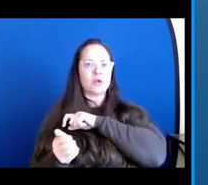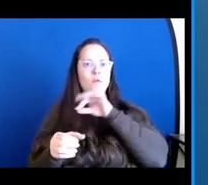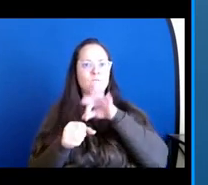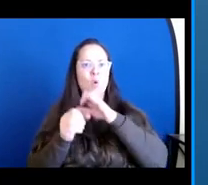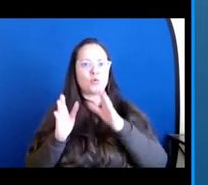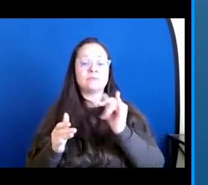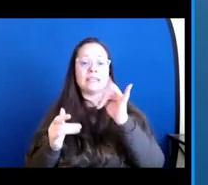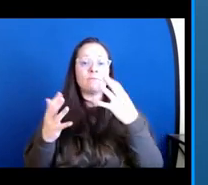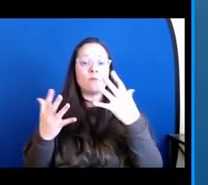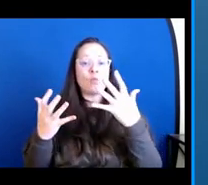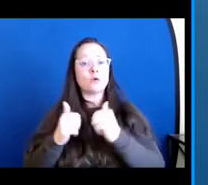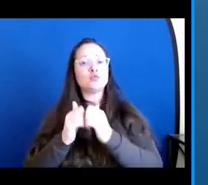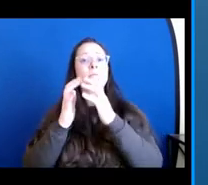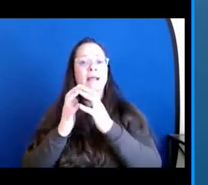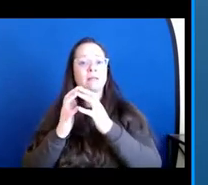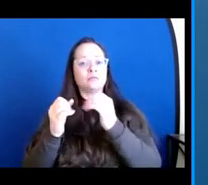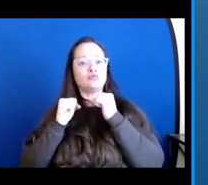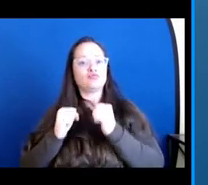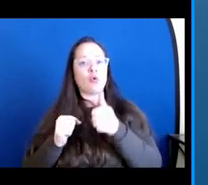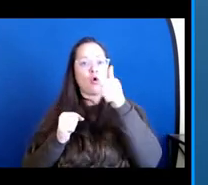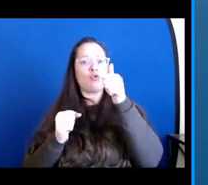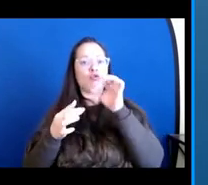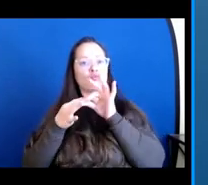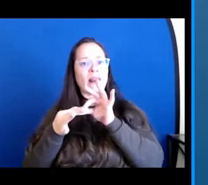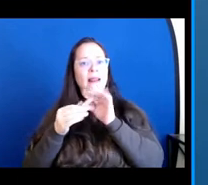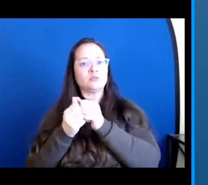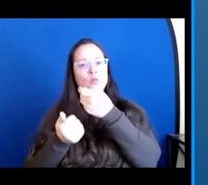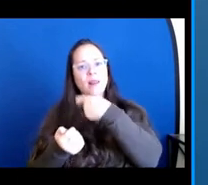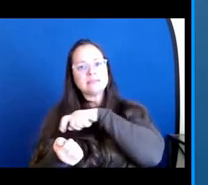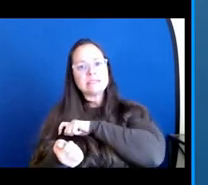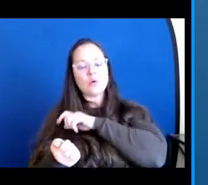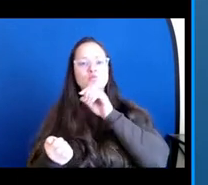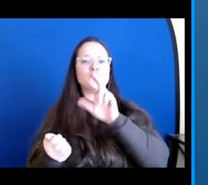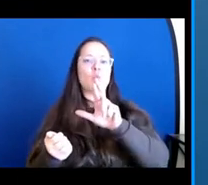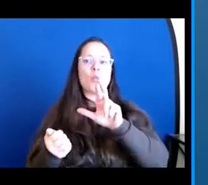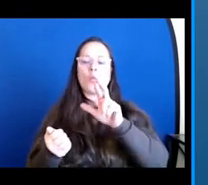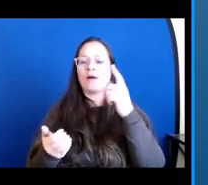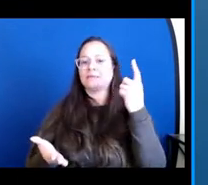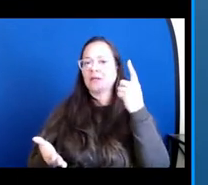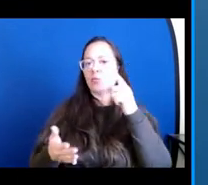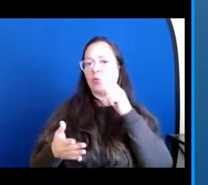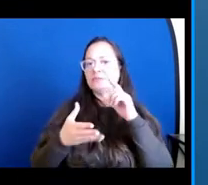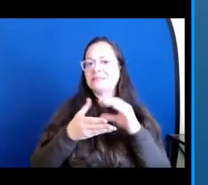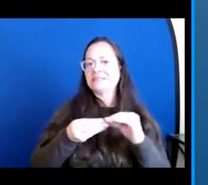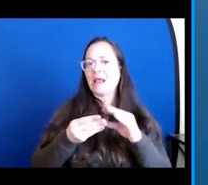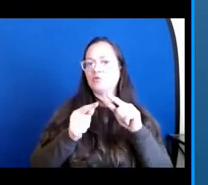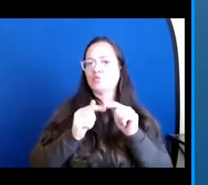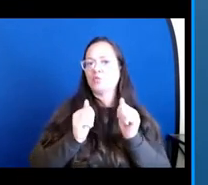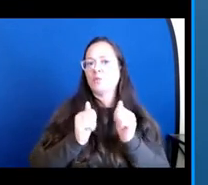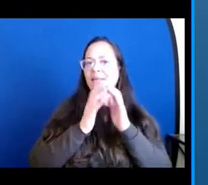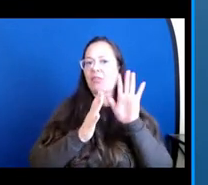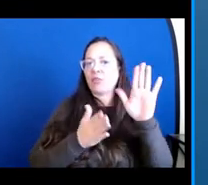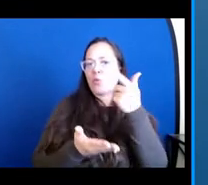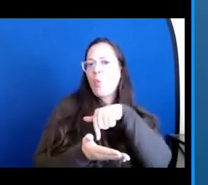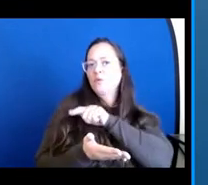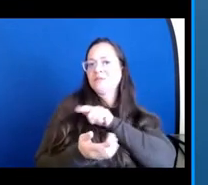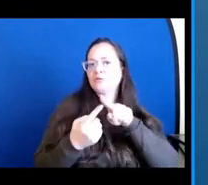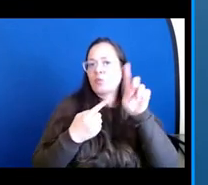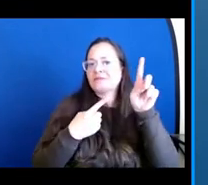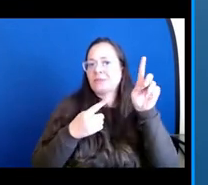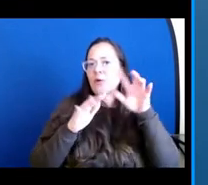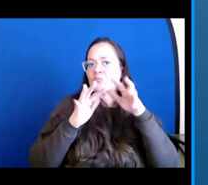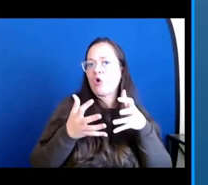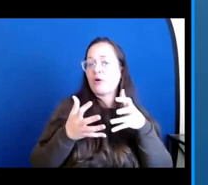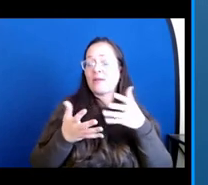build a stronger relationship with Latinos or as someone said build their loyalty to the Democratic party that Nevada